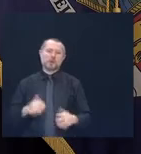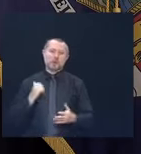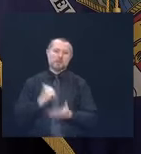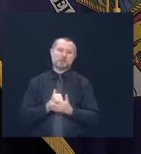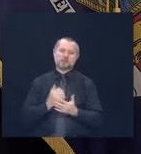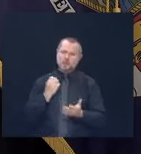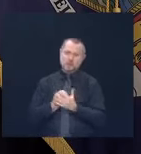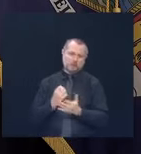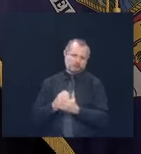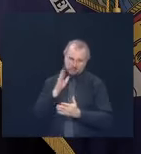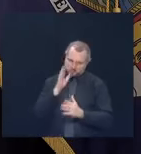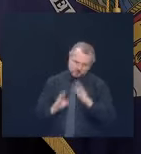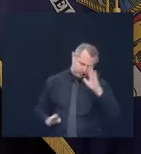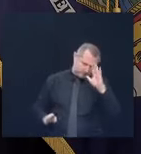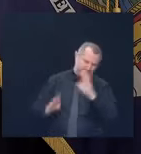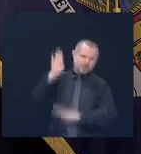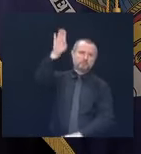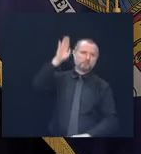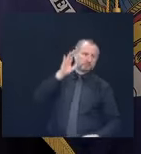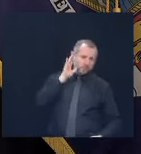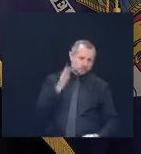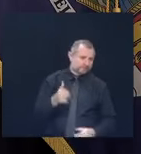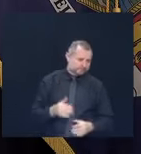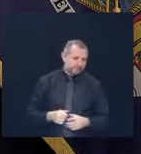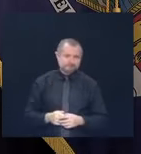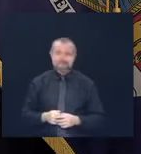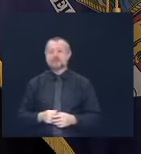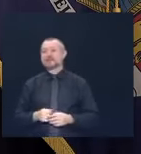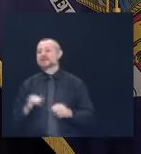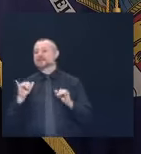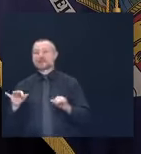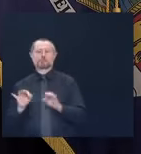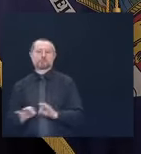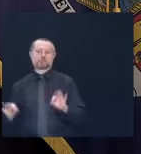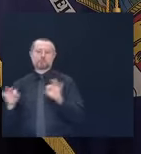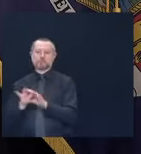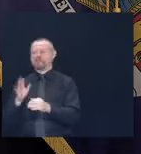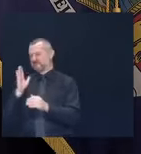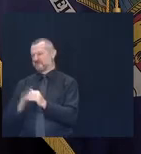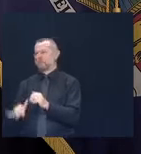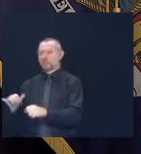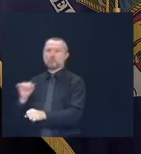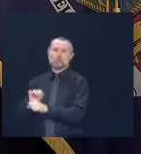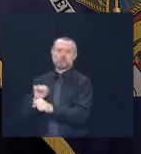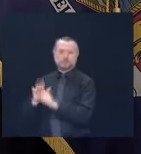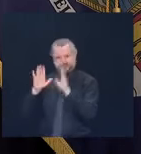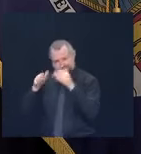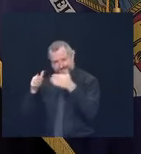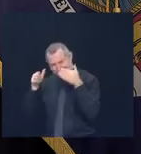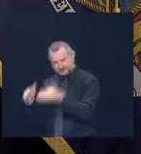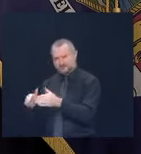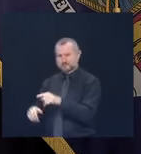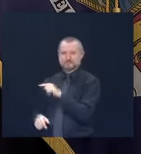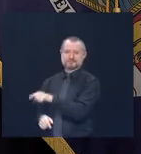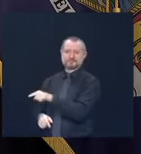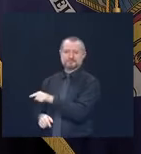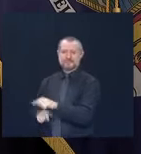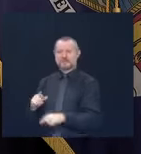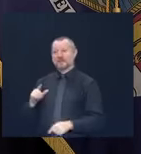boost that has been done in generations. And with all this bad news surrounding